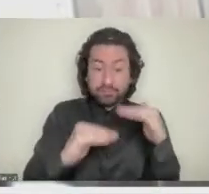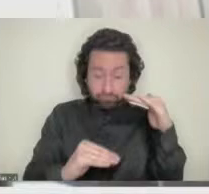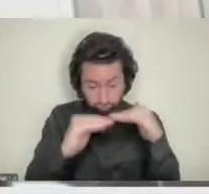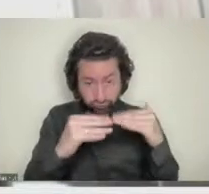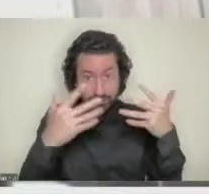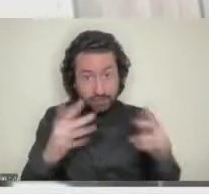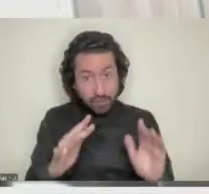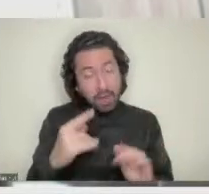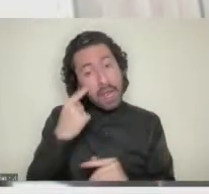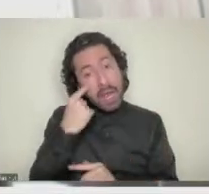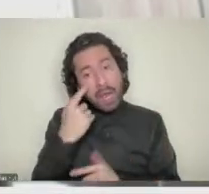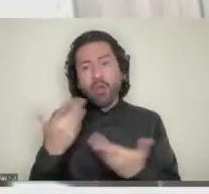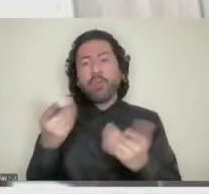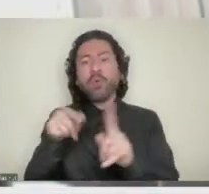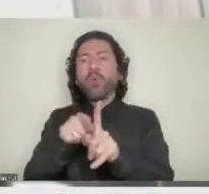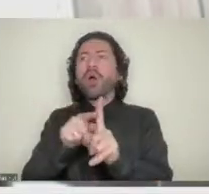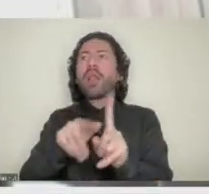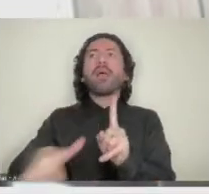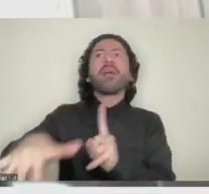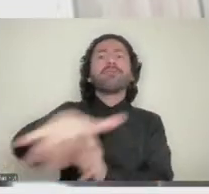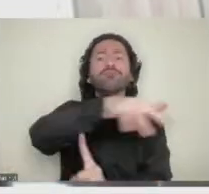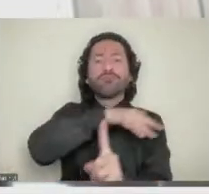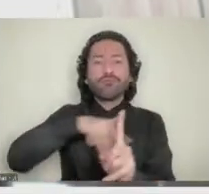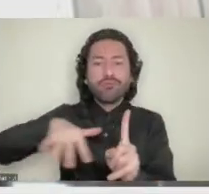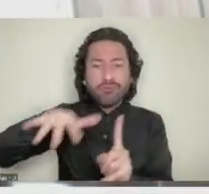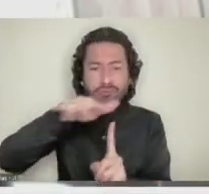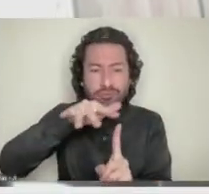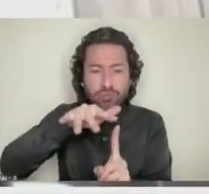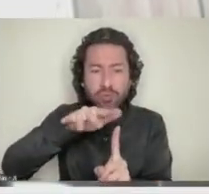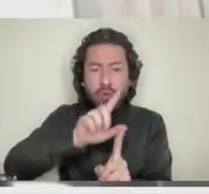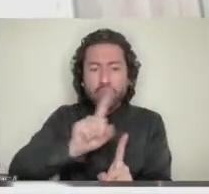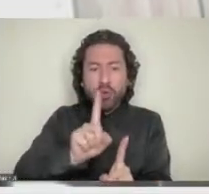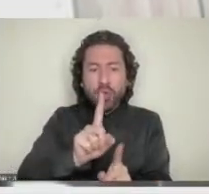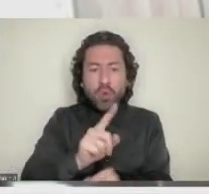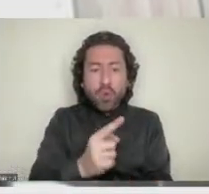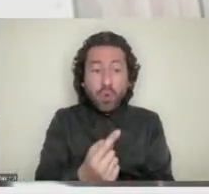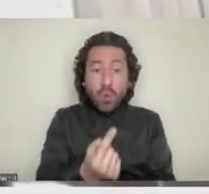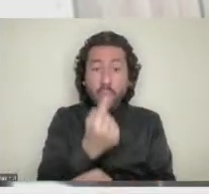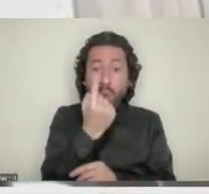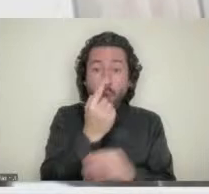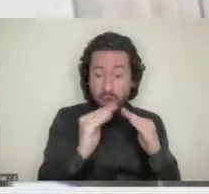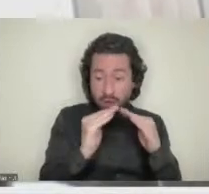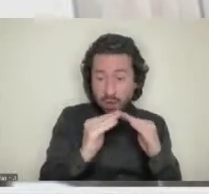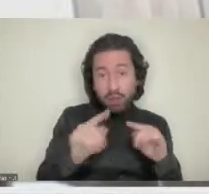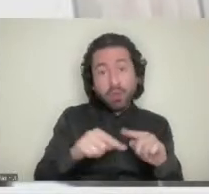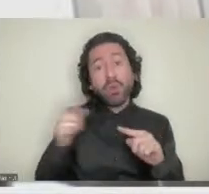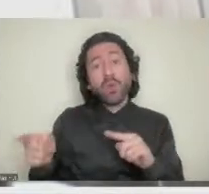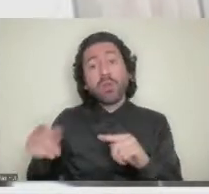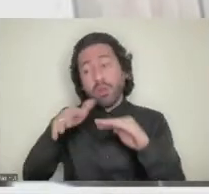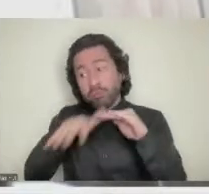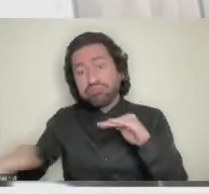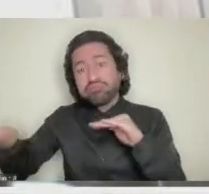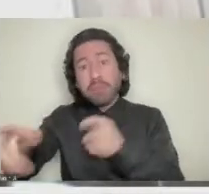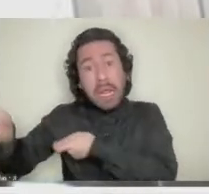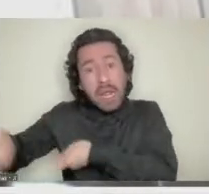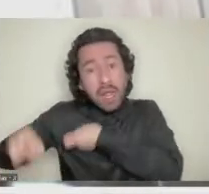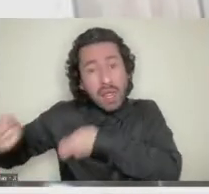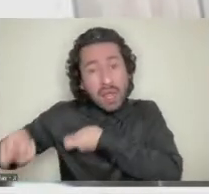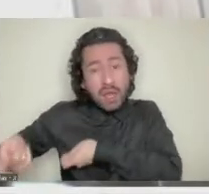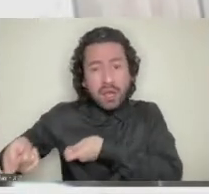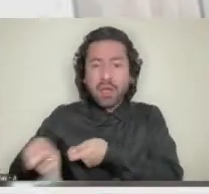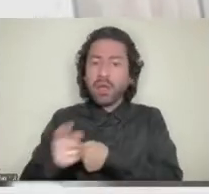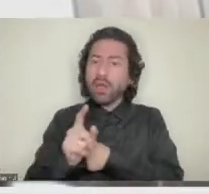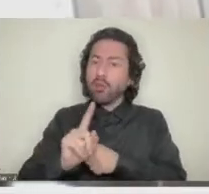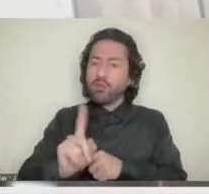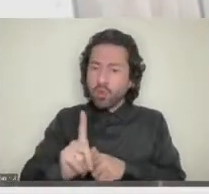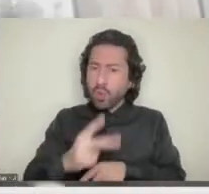including all these gaps. And so not only taken to account the urban and rural, that is what